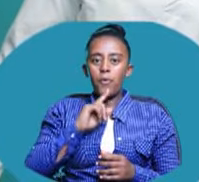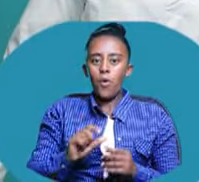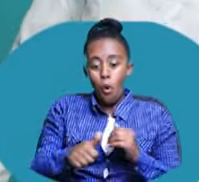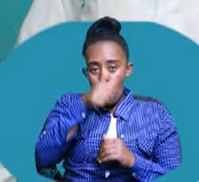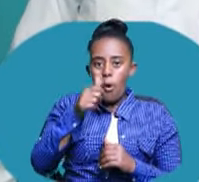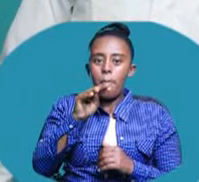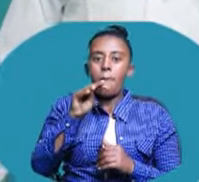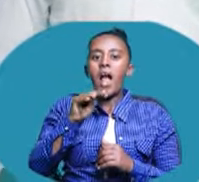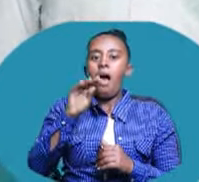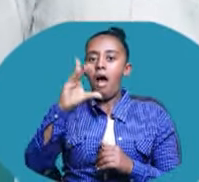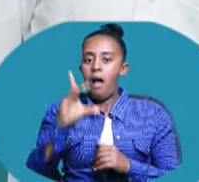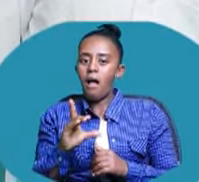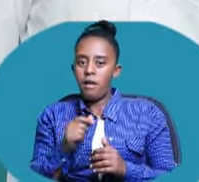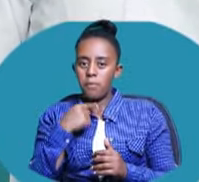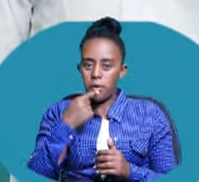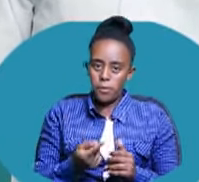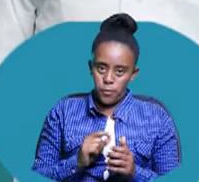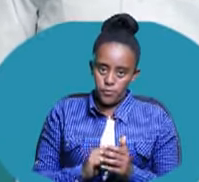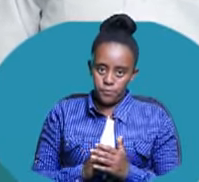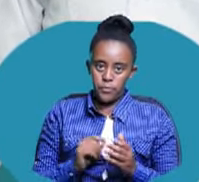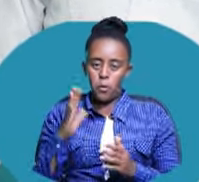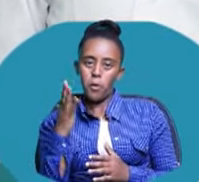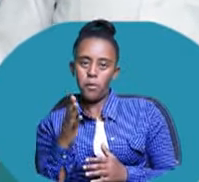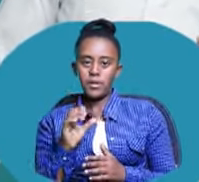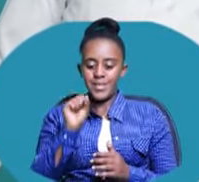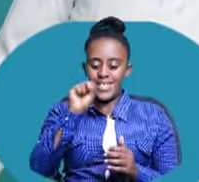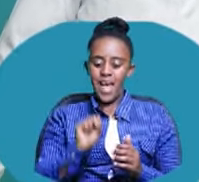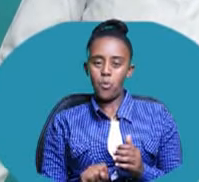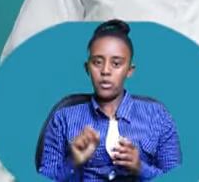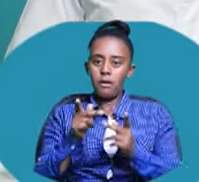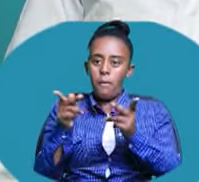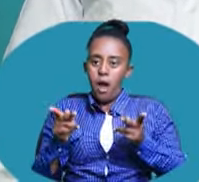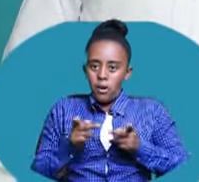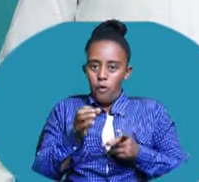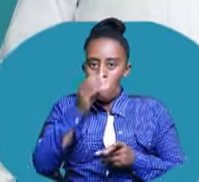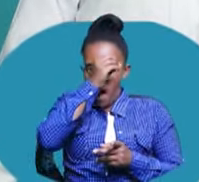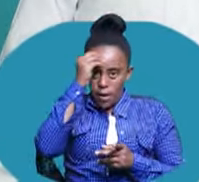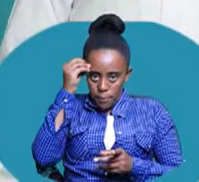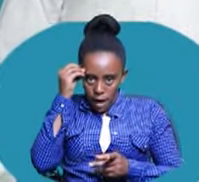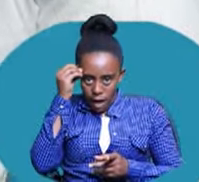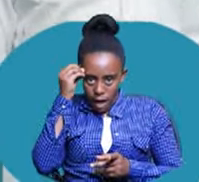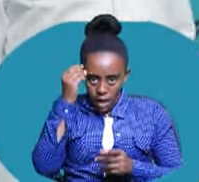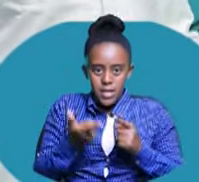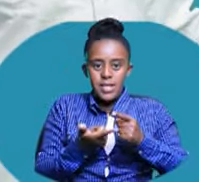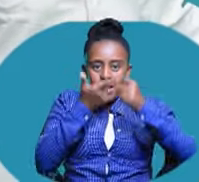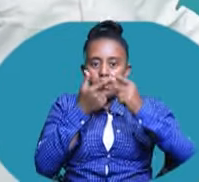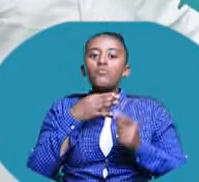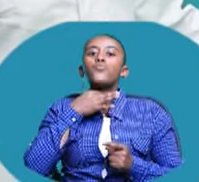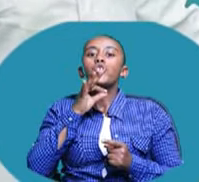of Makhazumite clan probably in the southern part of Arabia. Second Muslim